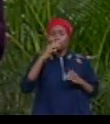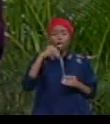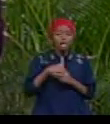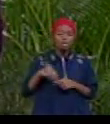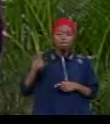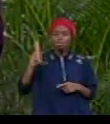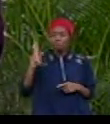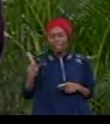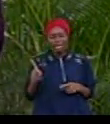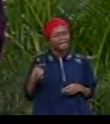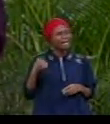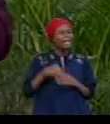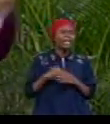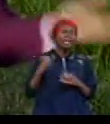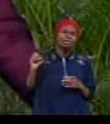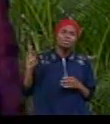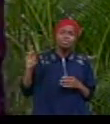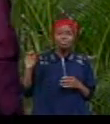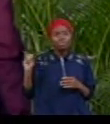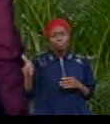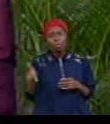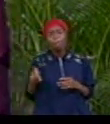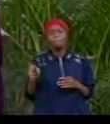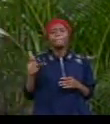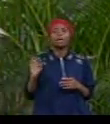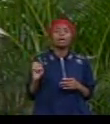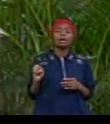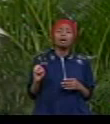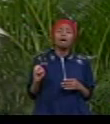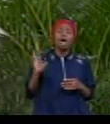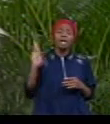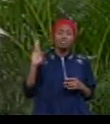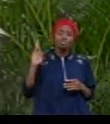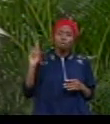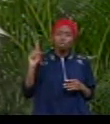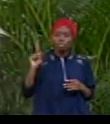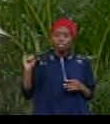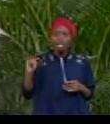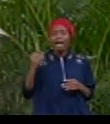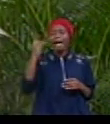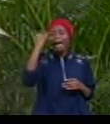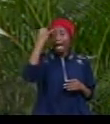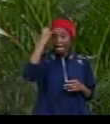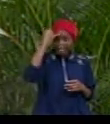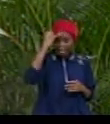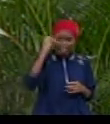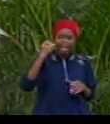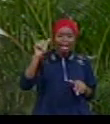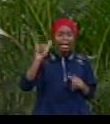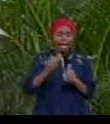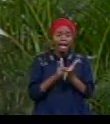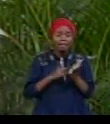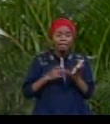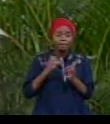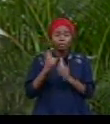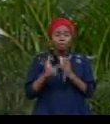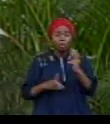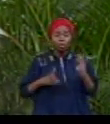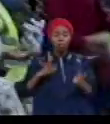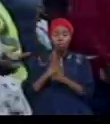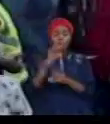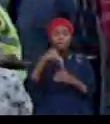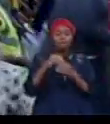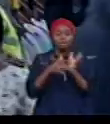Europe, Russia, every part of the world, India. In Jesus' mighty name we